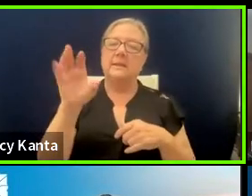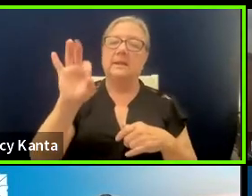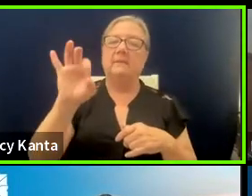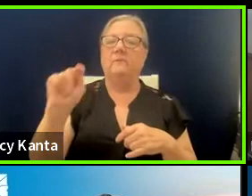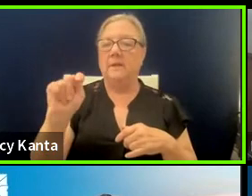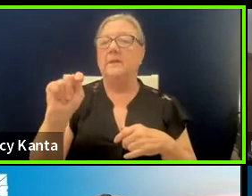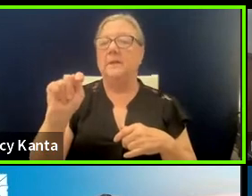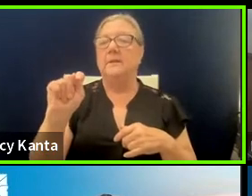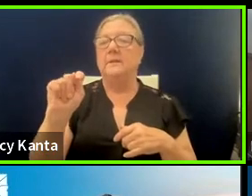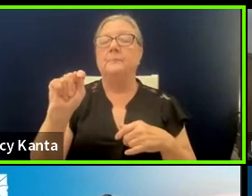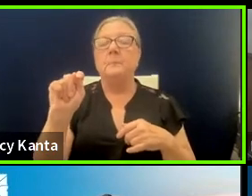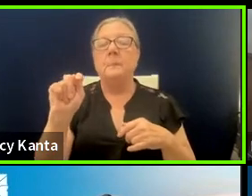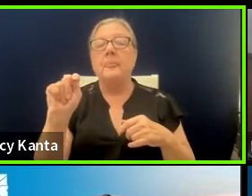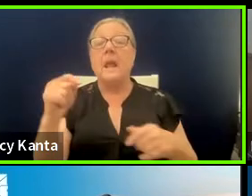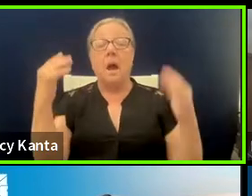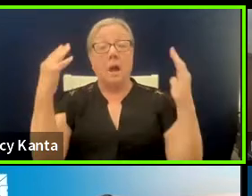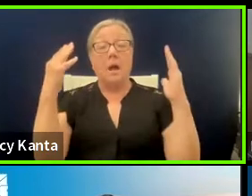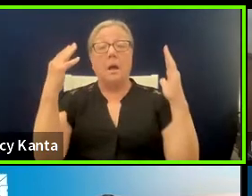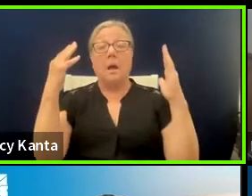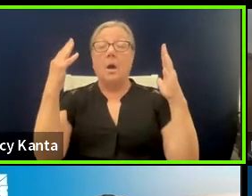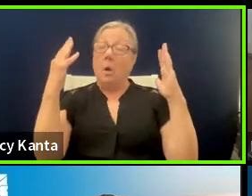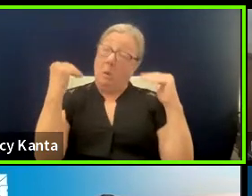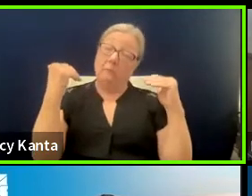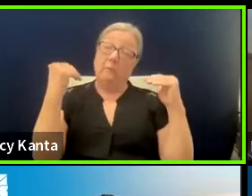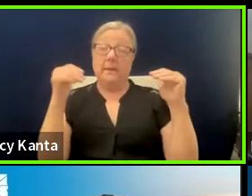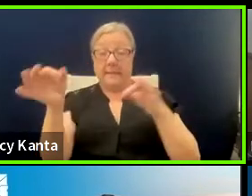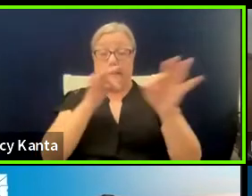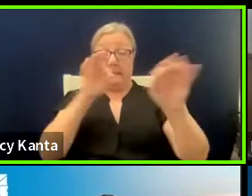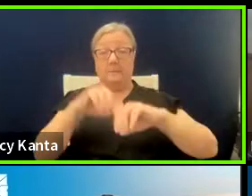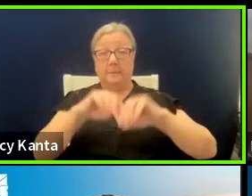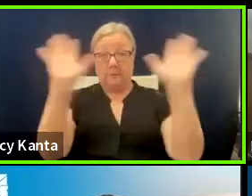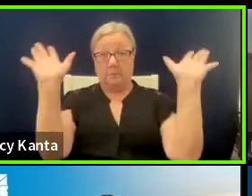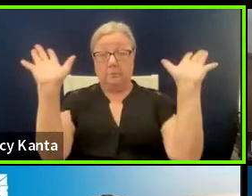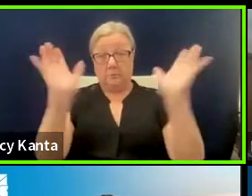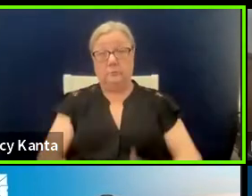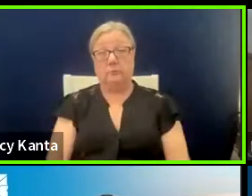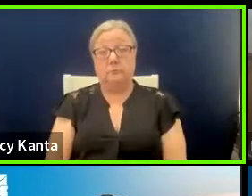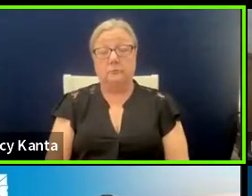configurations. Hopefully that's a little clearer.